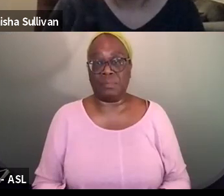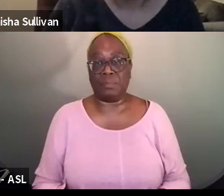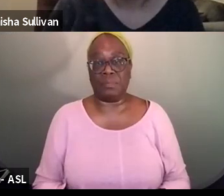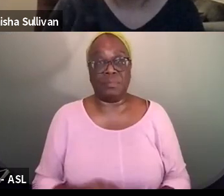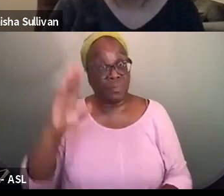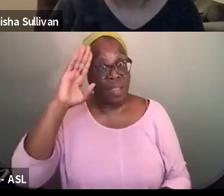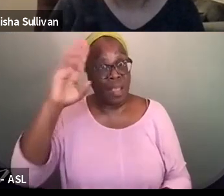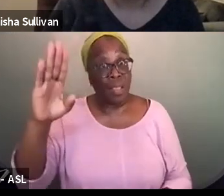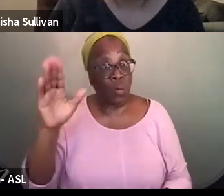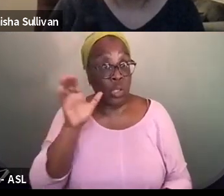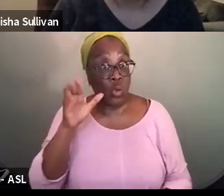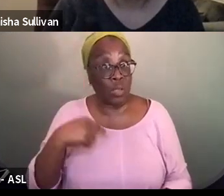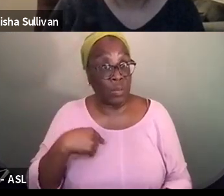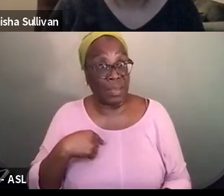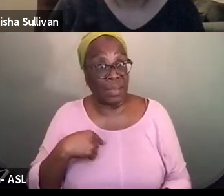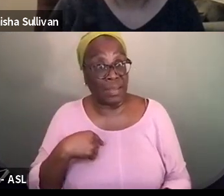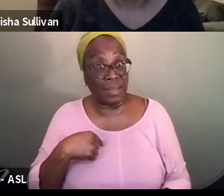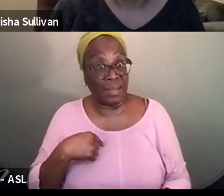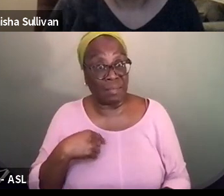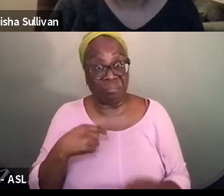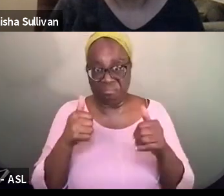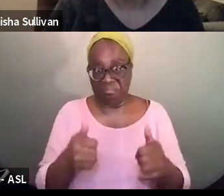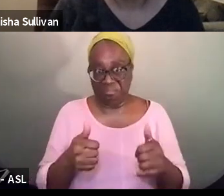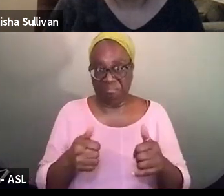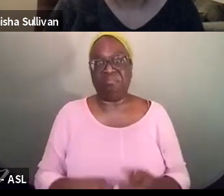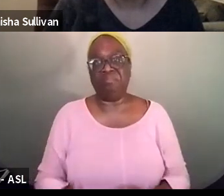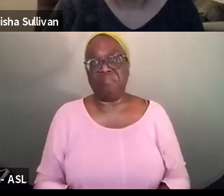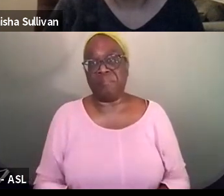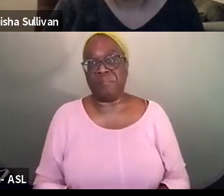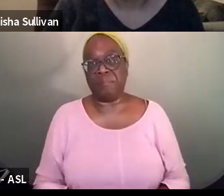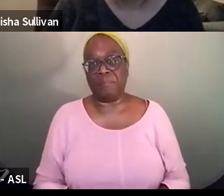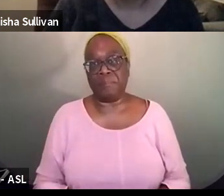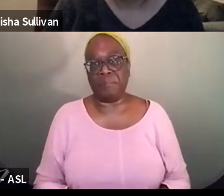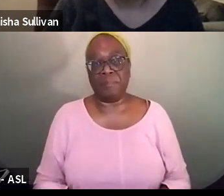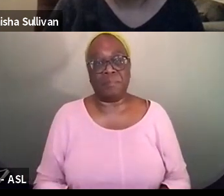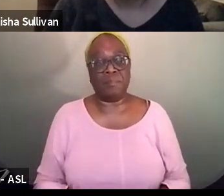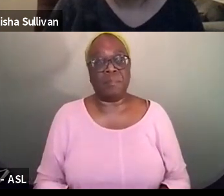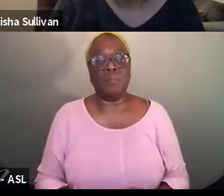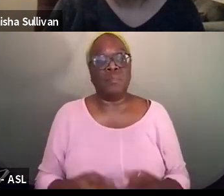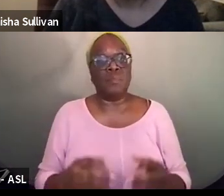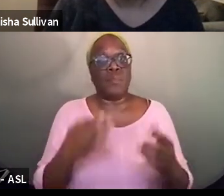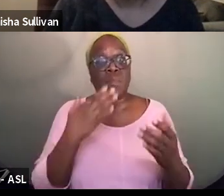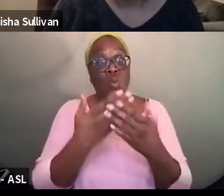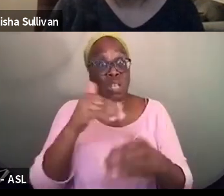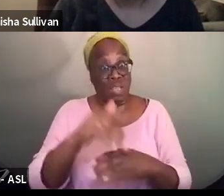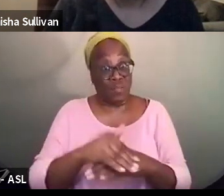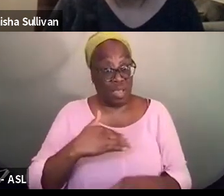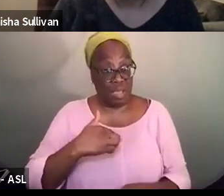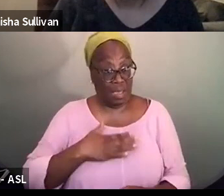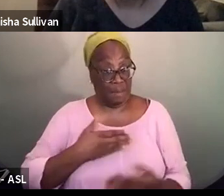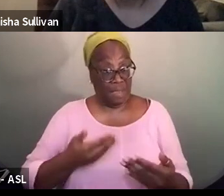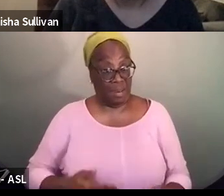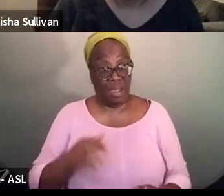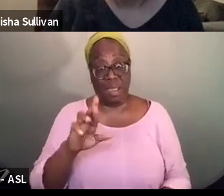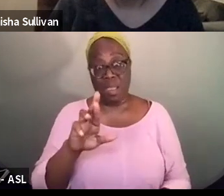Hello, can you hear me? Yes, we can hear you. Okay. Good evening. My name is Rachel